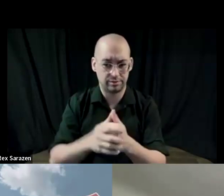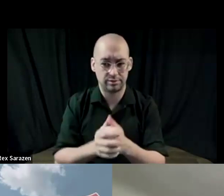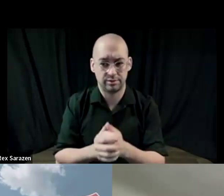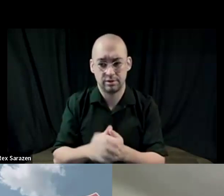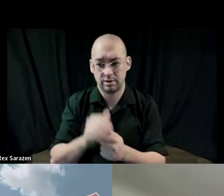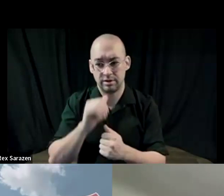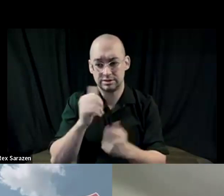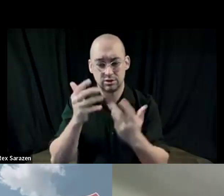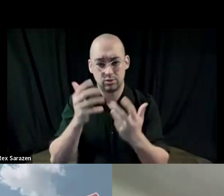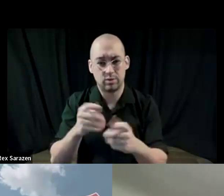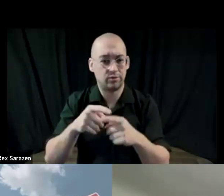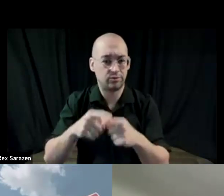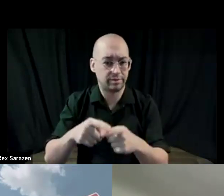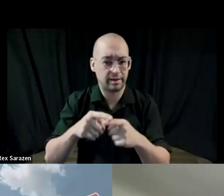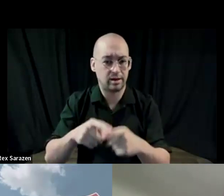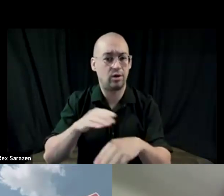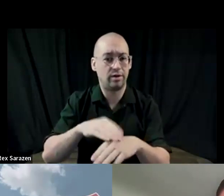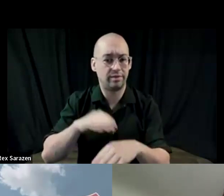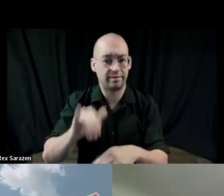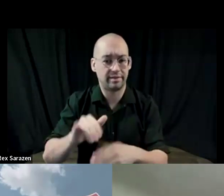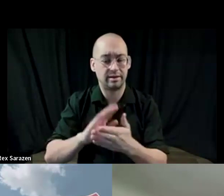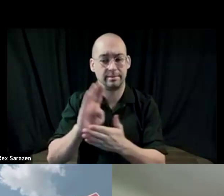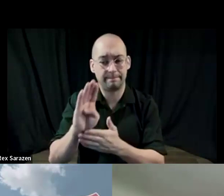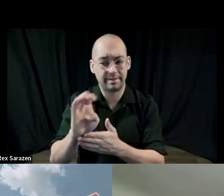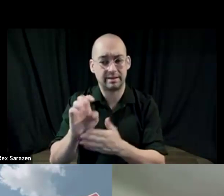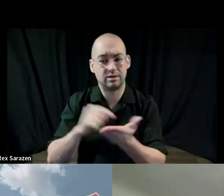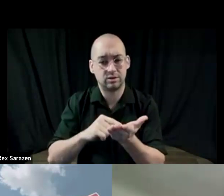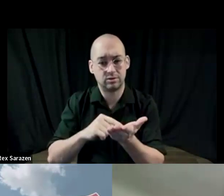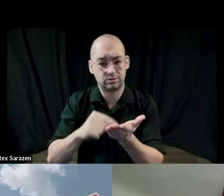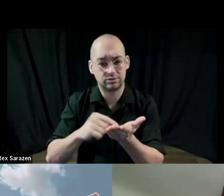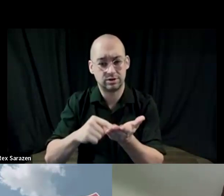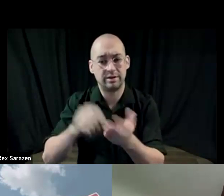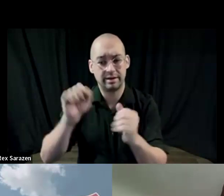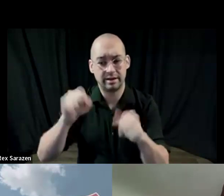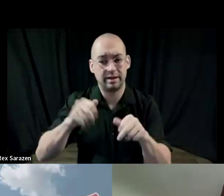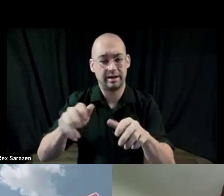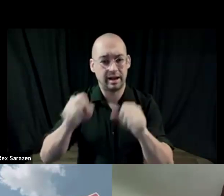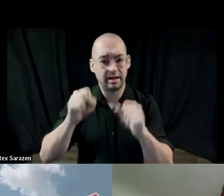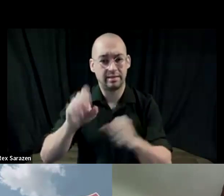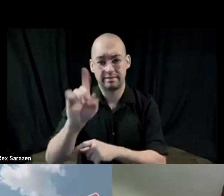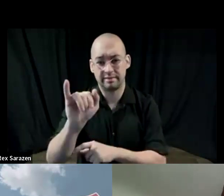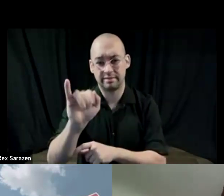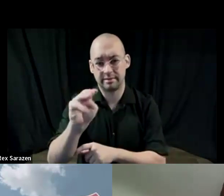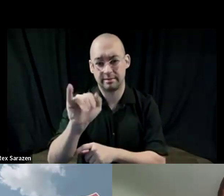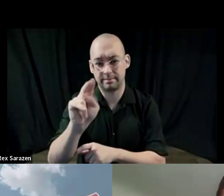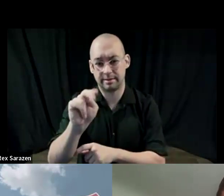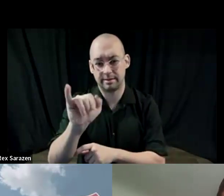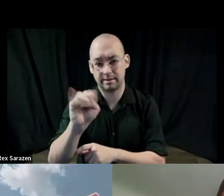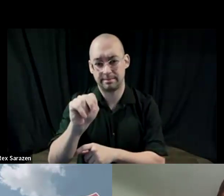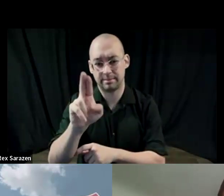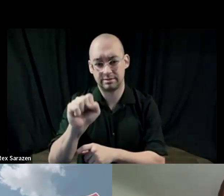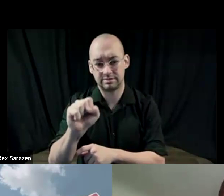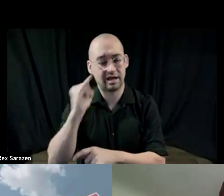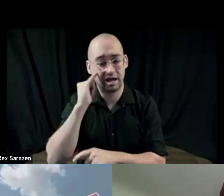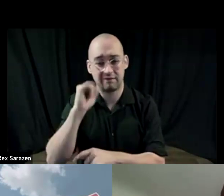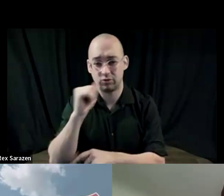to rely on that to be negotiated. We can just take the de minimis if we have to. Is that right? Yeah, if you don't have a finalized NICRA, you